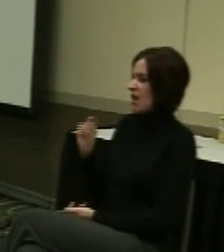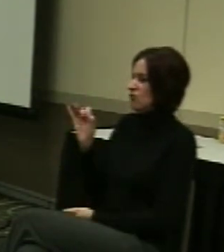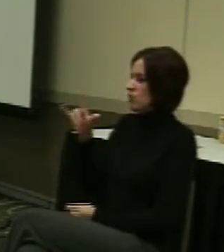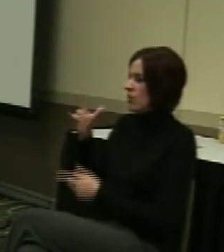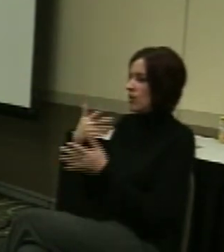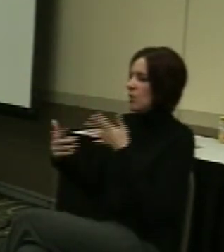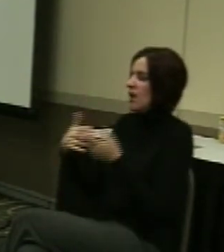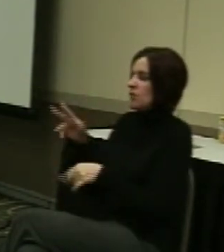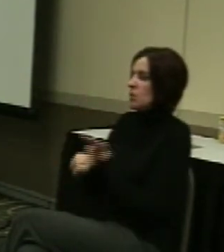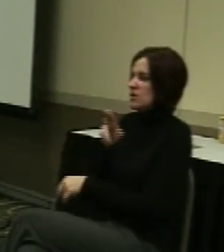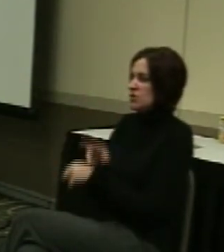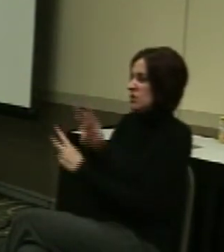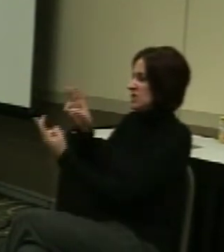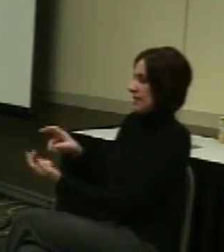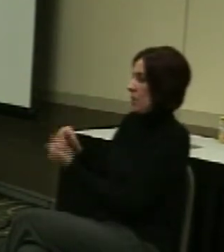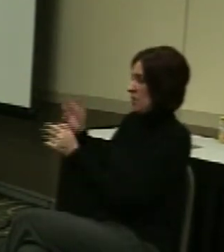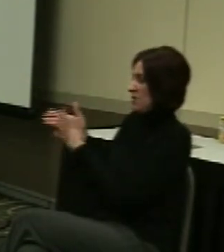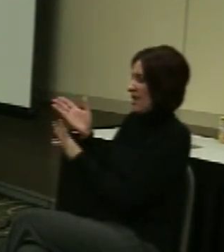used.